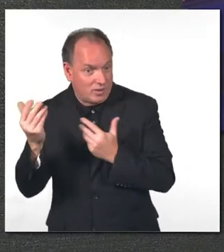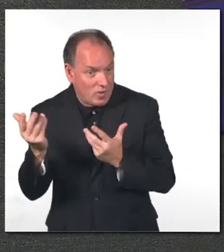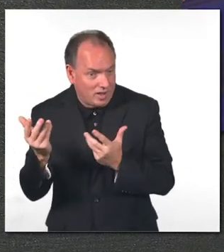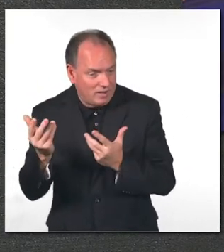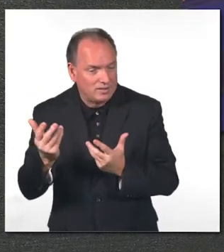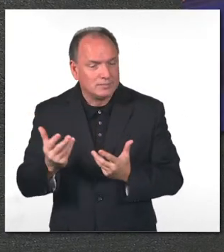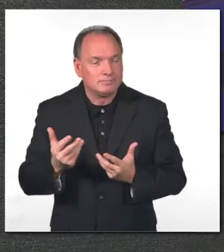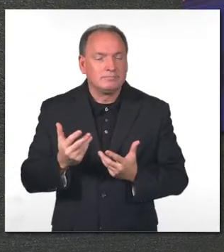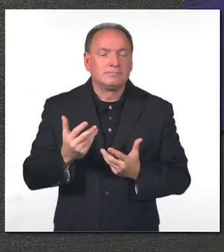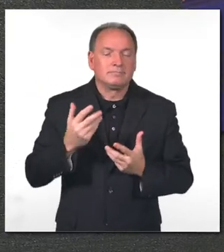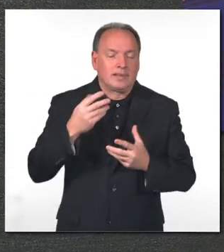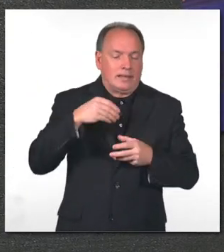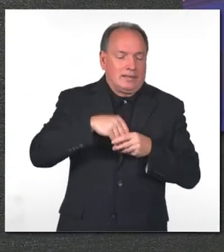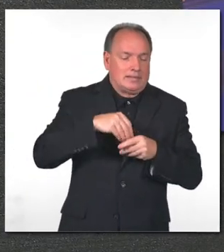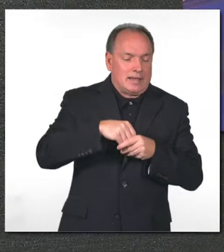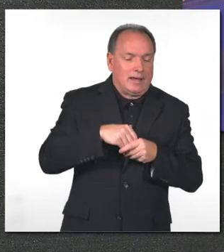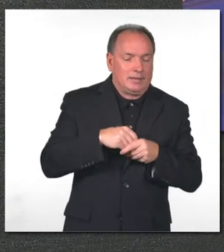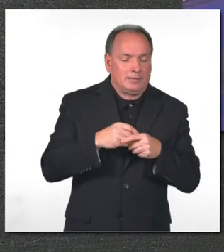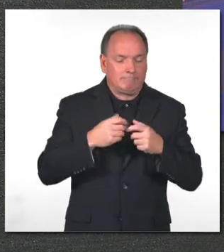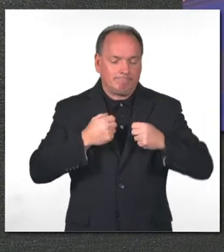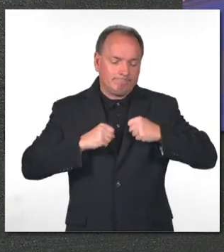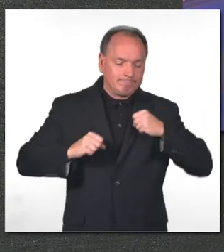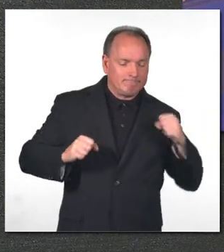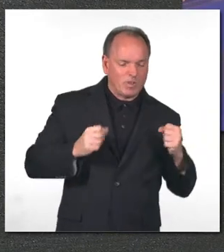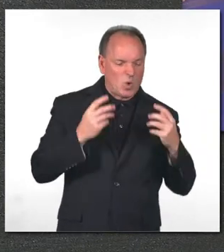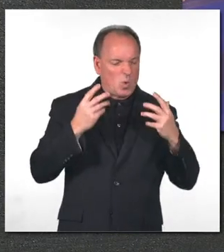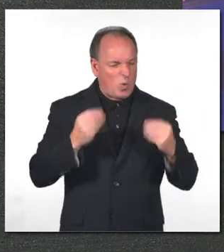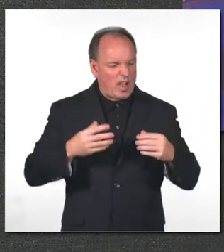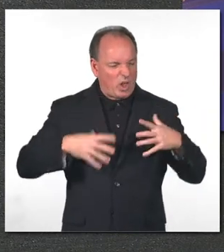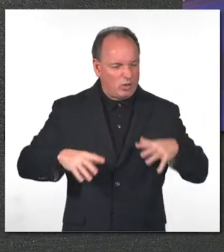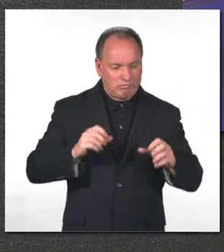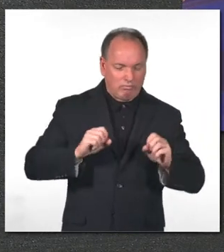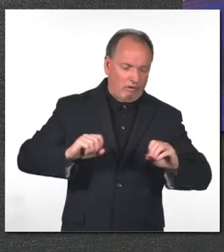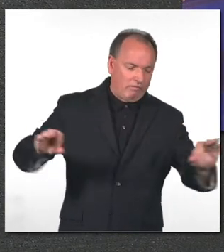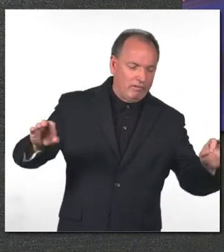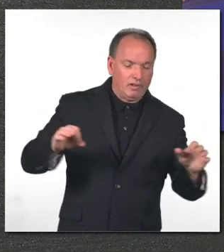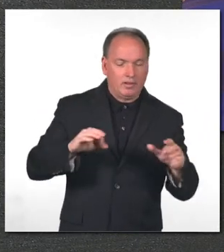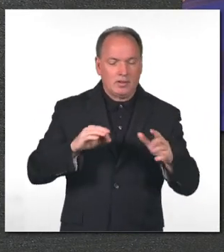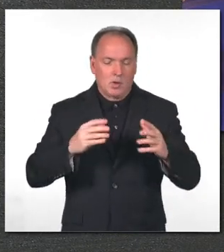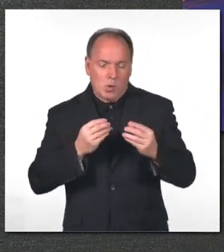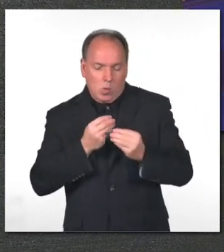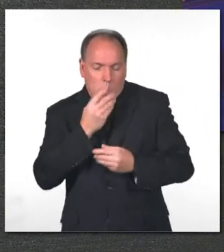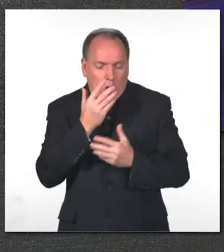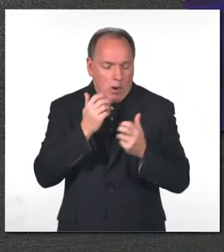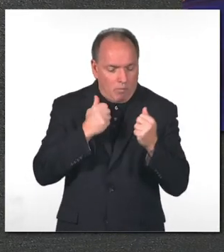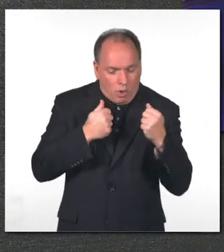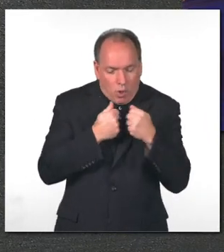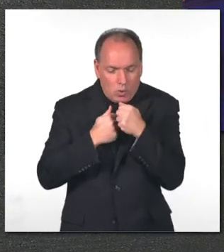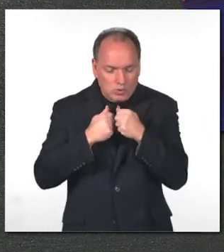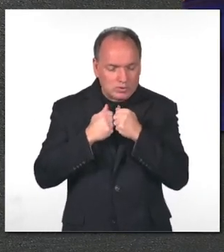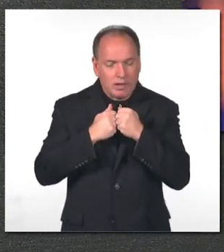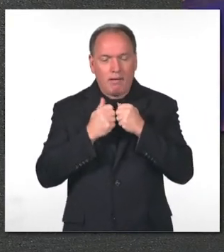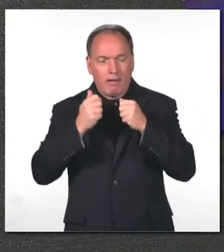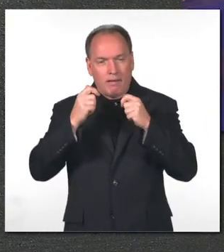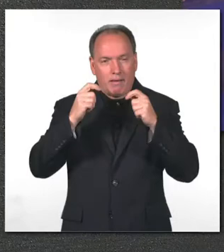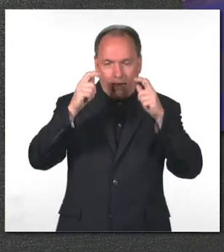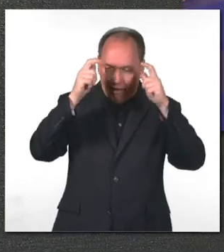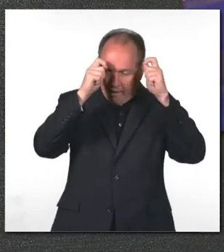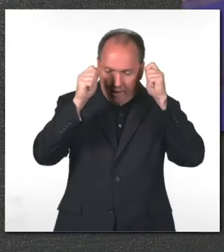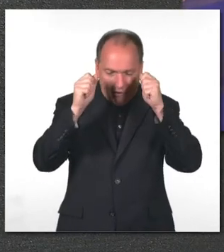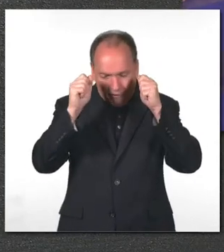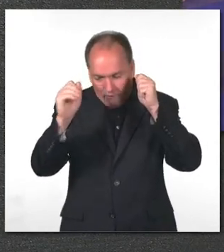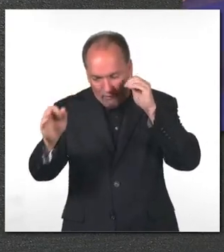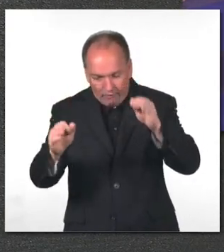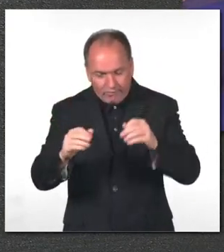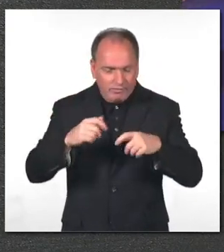And that's to go inside and take off all your wet clothes and put on your warm, comfy clothes. Hat goes off,